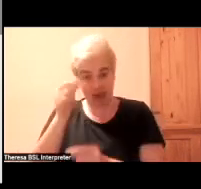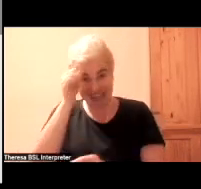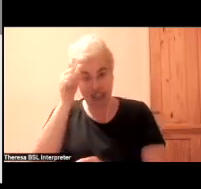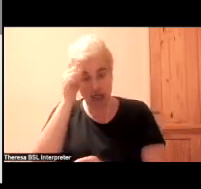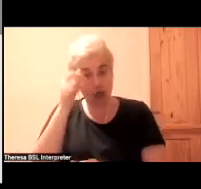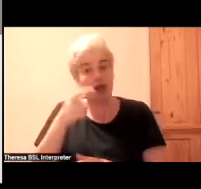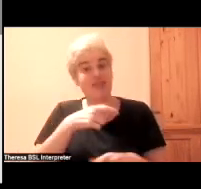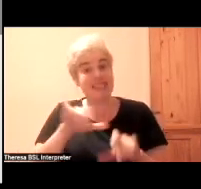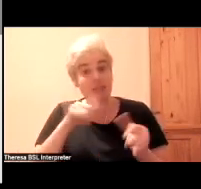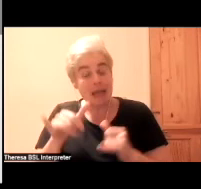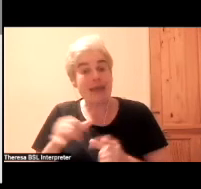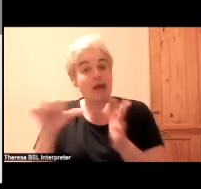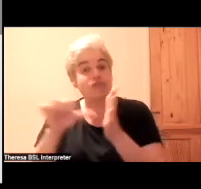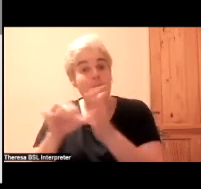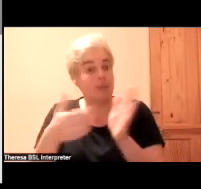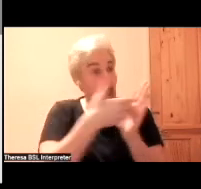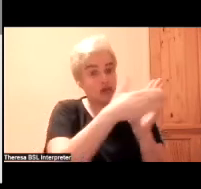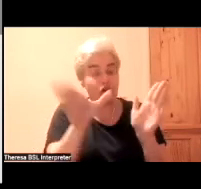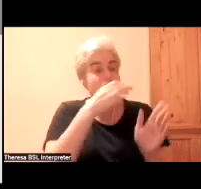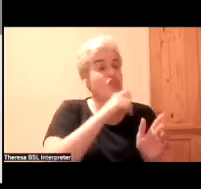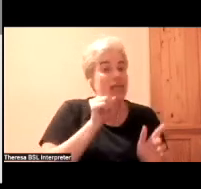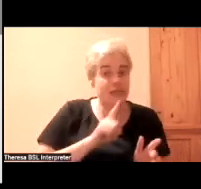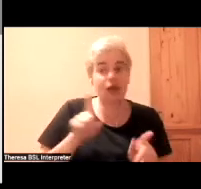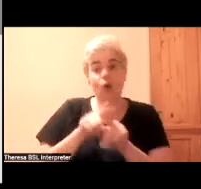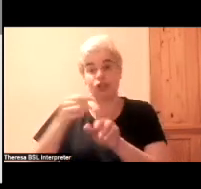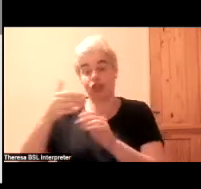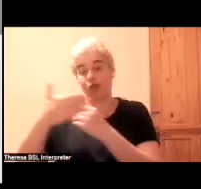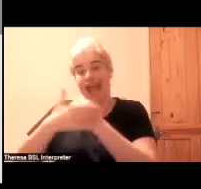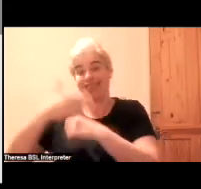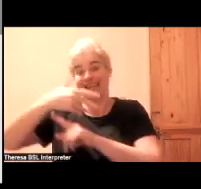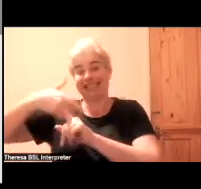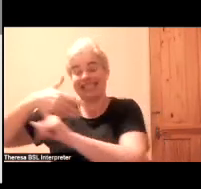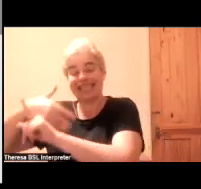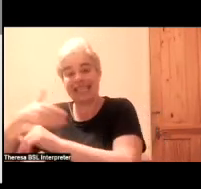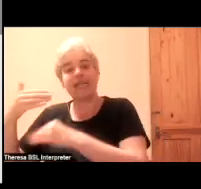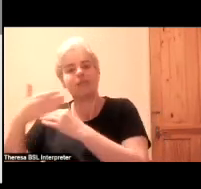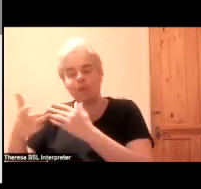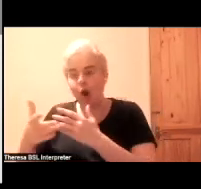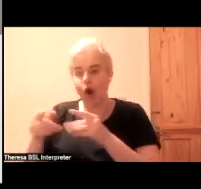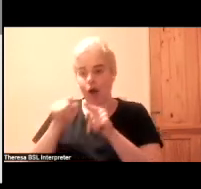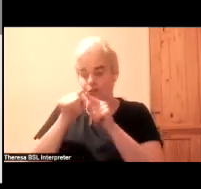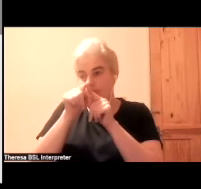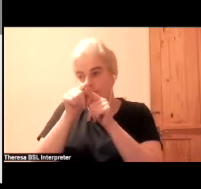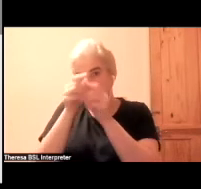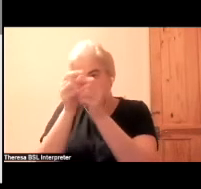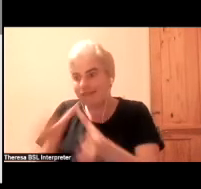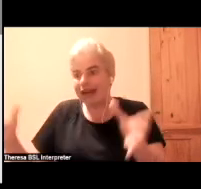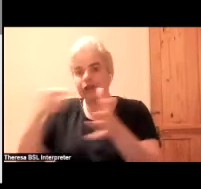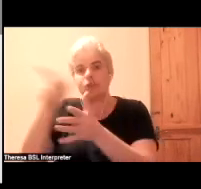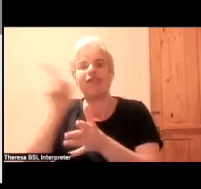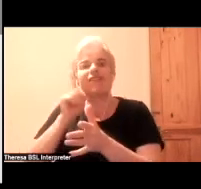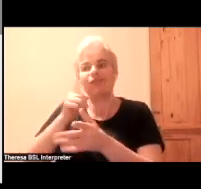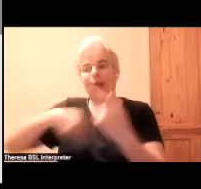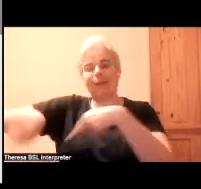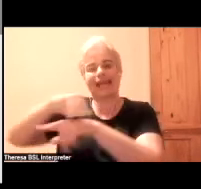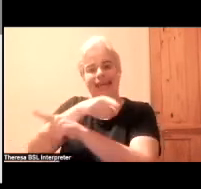whilst this may be a problem across genders and ethnicity, it is by far more prevalent with female clergy, even more